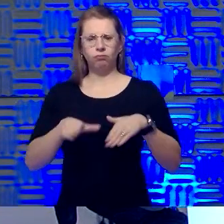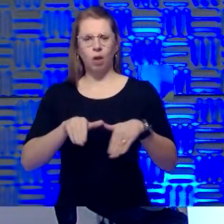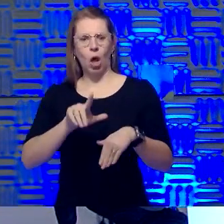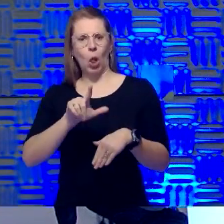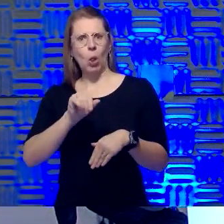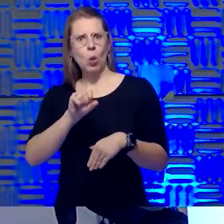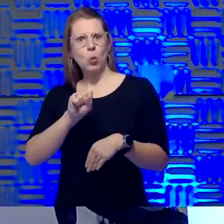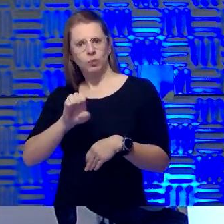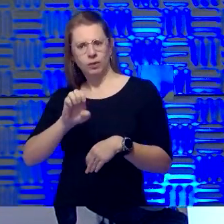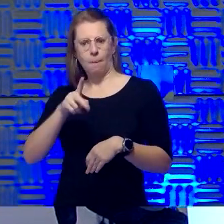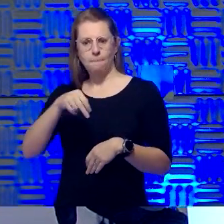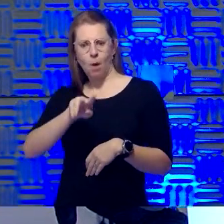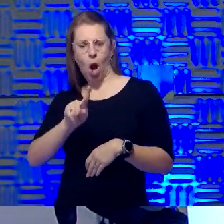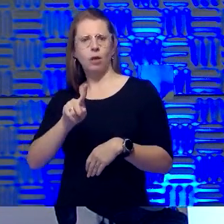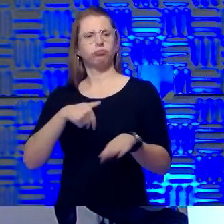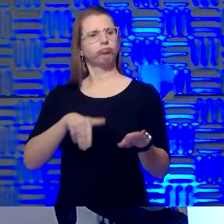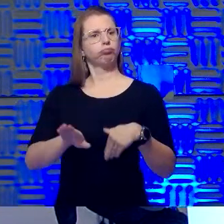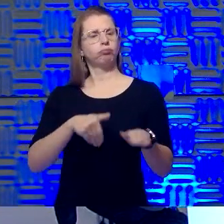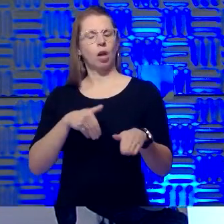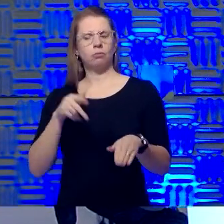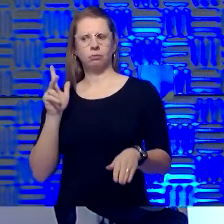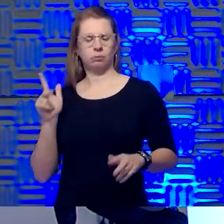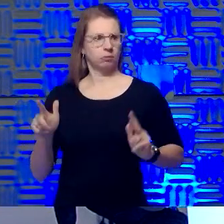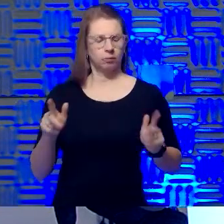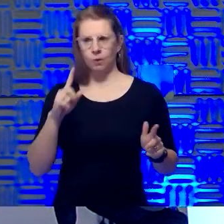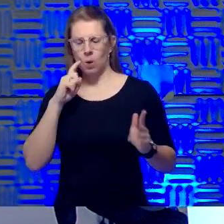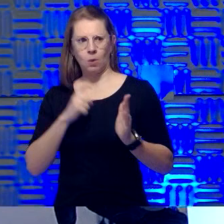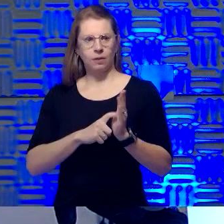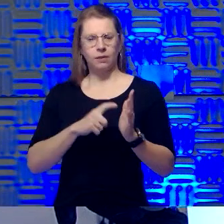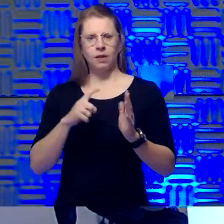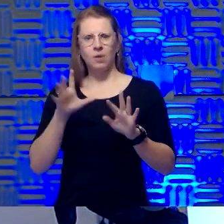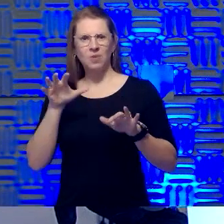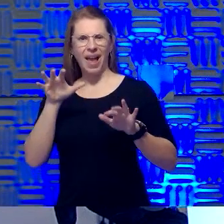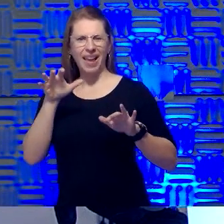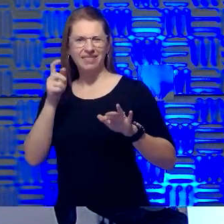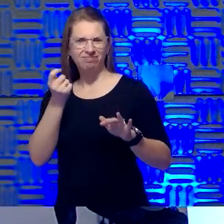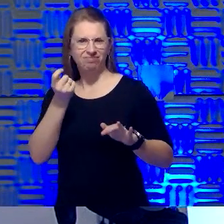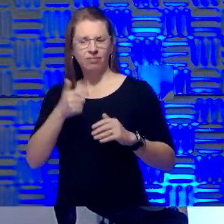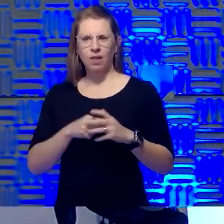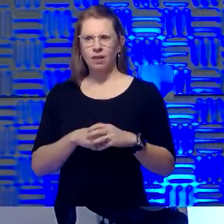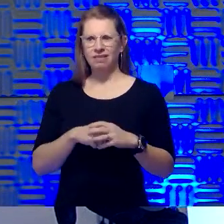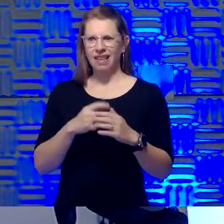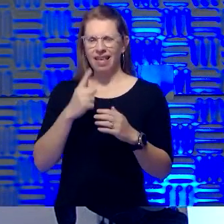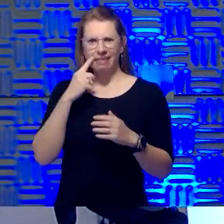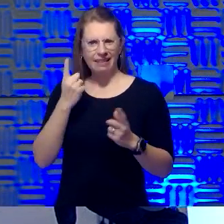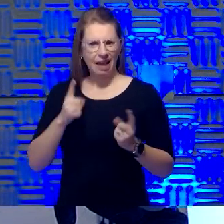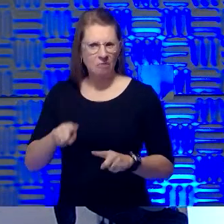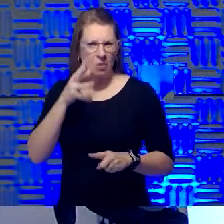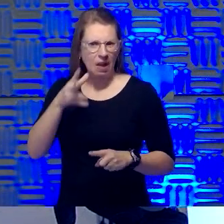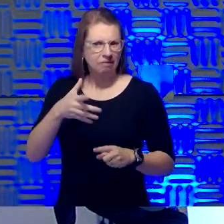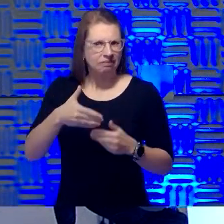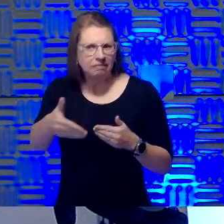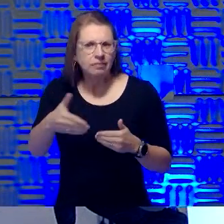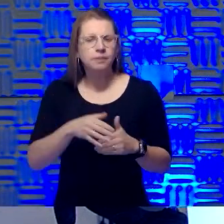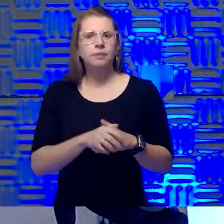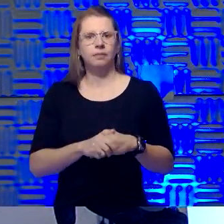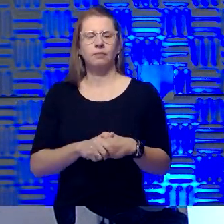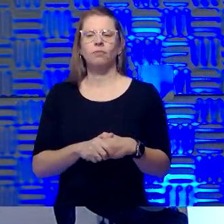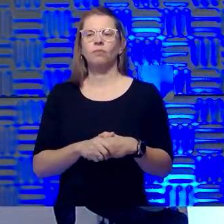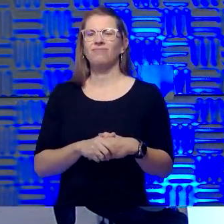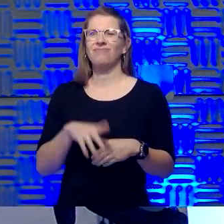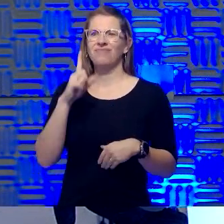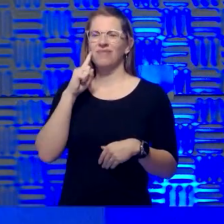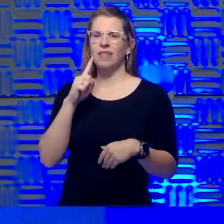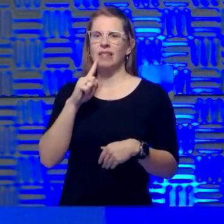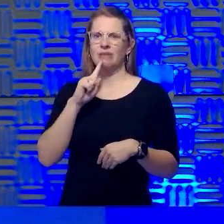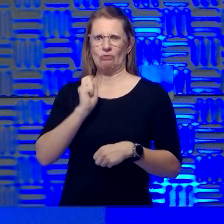cars are going by, and the people are out, and even though it's kind of a little misty, what do you think is going to happen? I think I have to be a